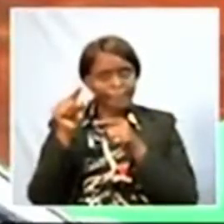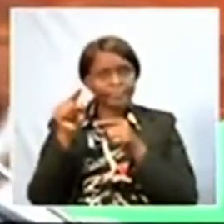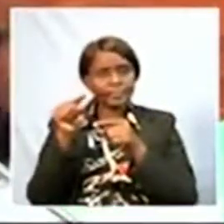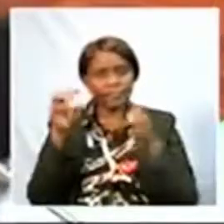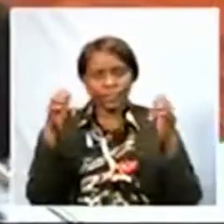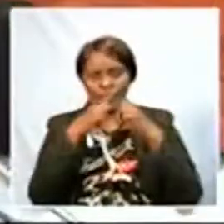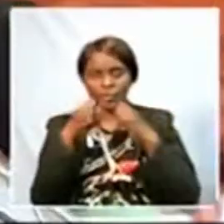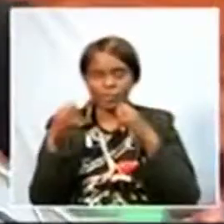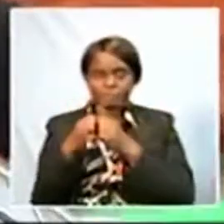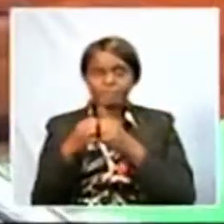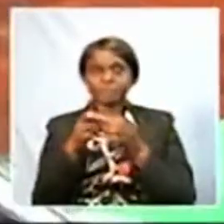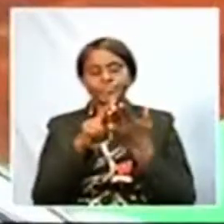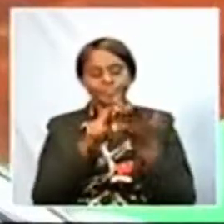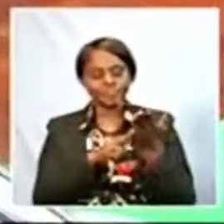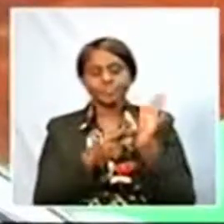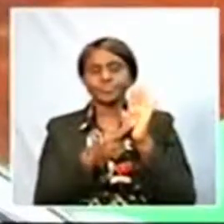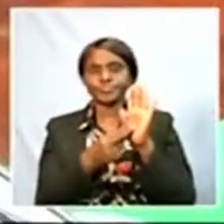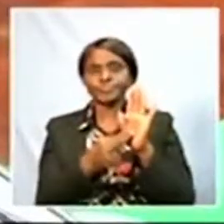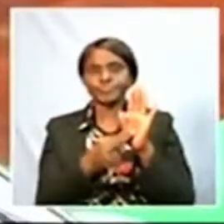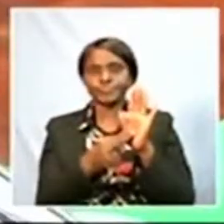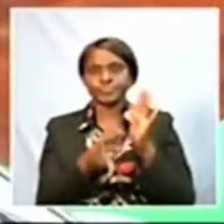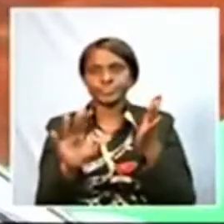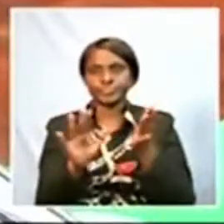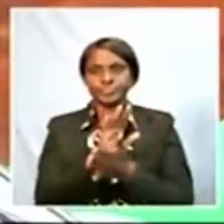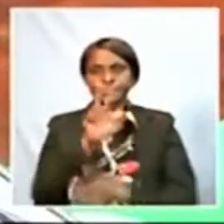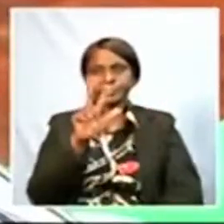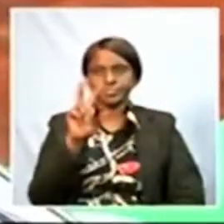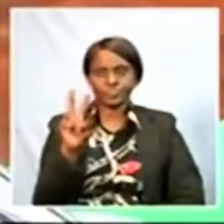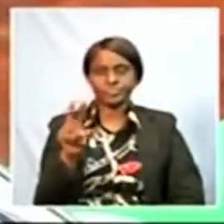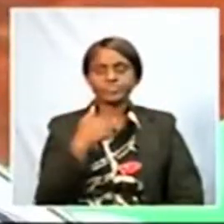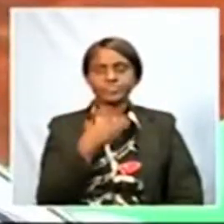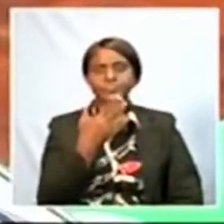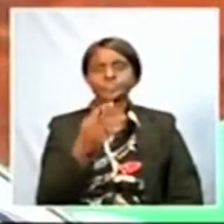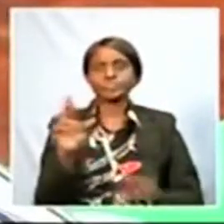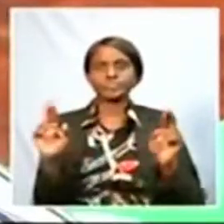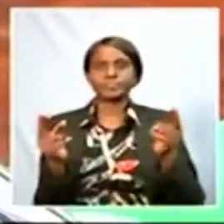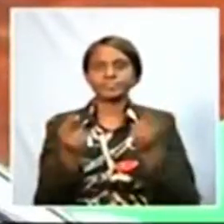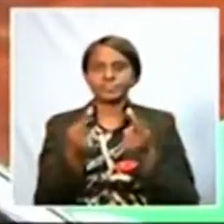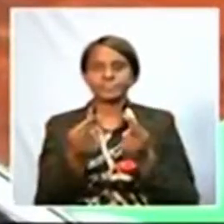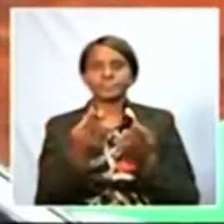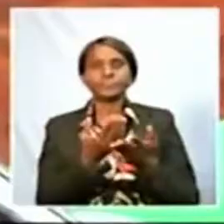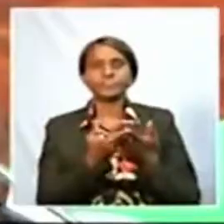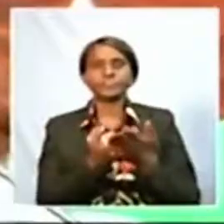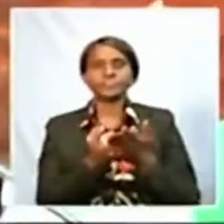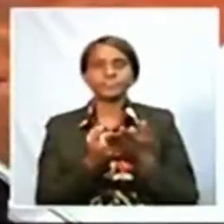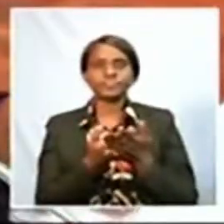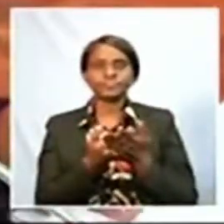bank statements. So page 32 has the reconciliation.